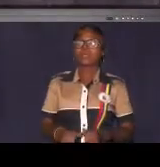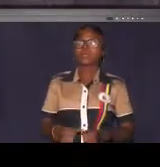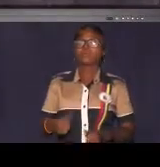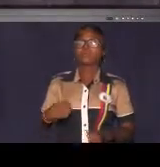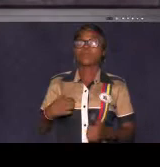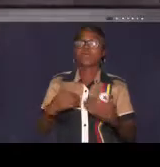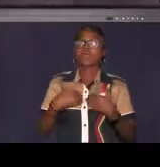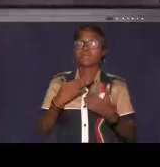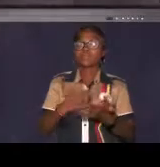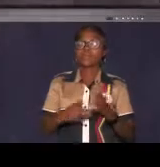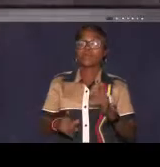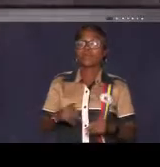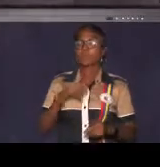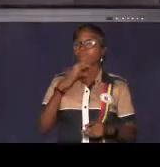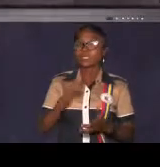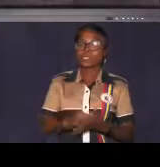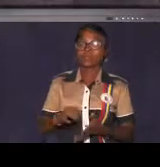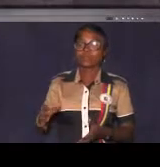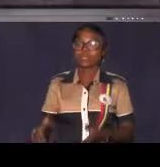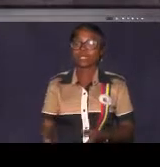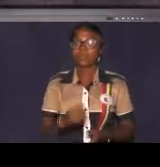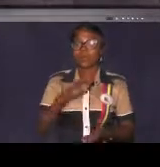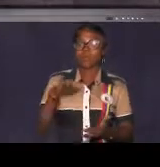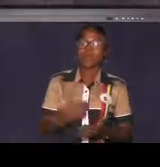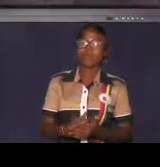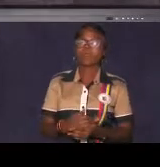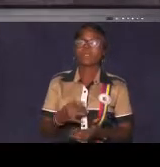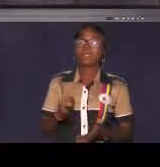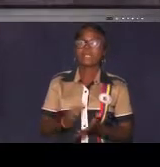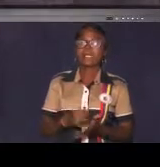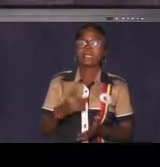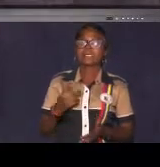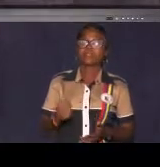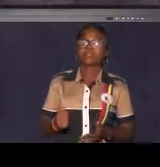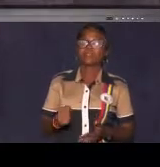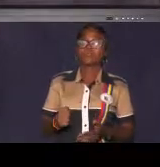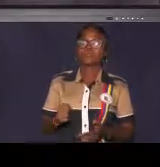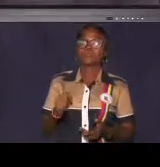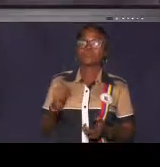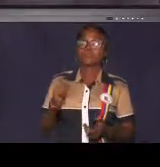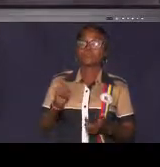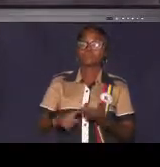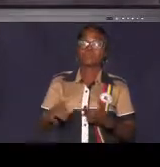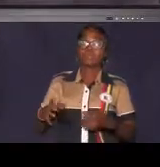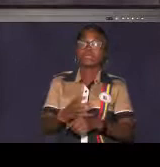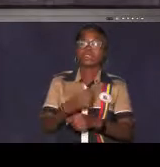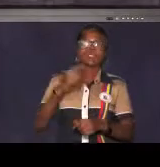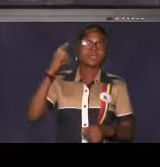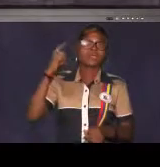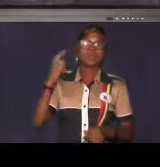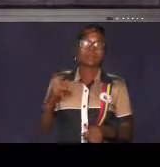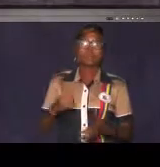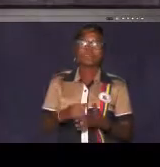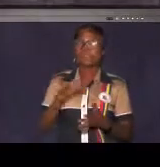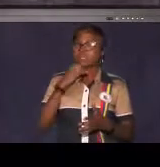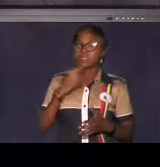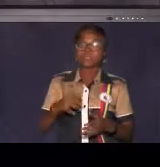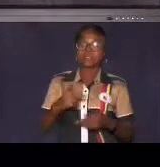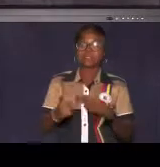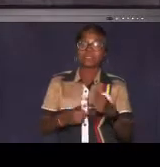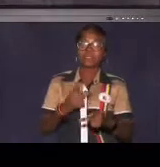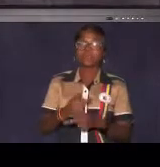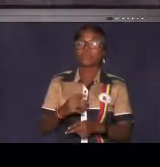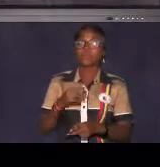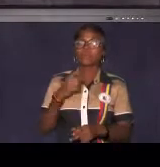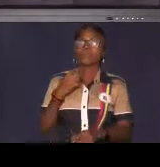the limestone, you know, we have some people that will extract all these, like the miners, to get our gold. So it's a